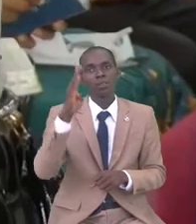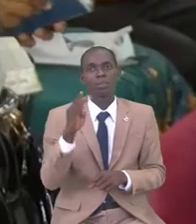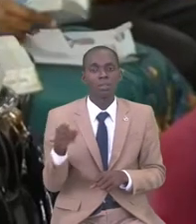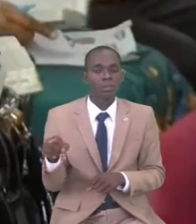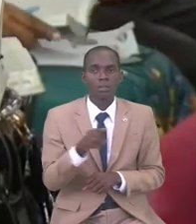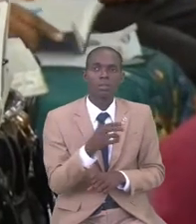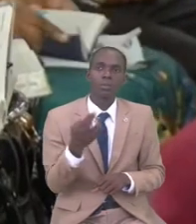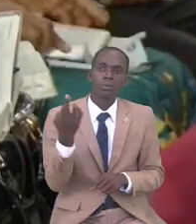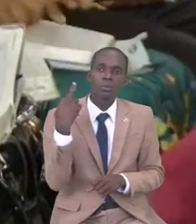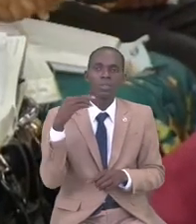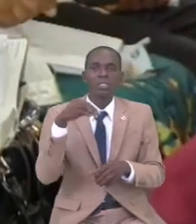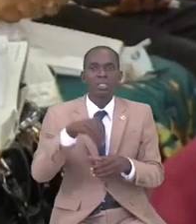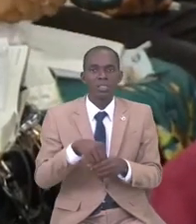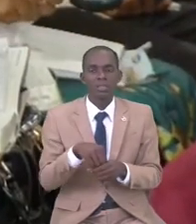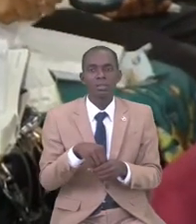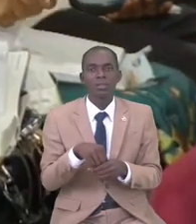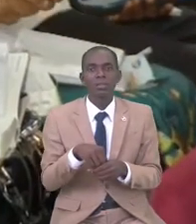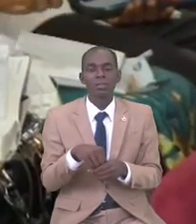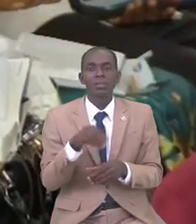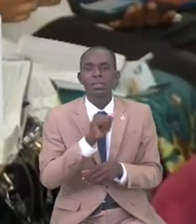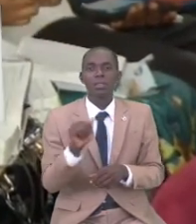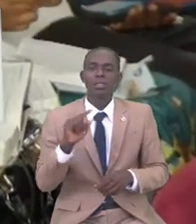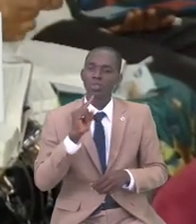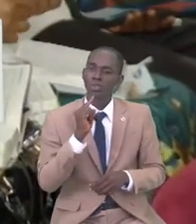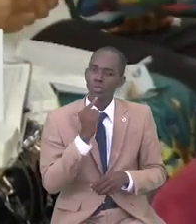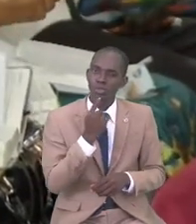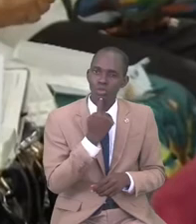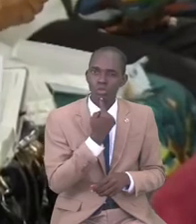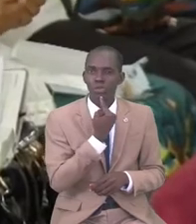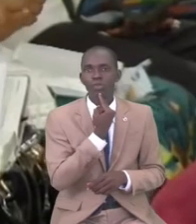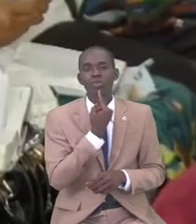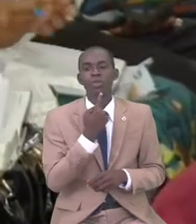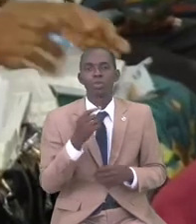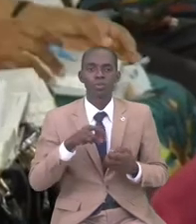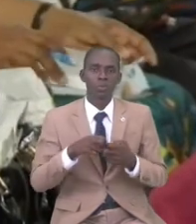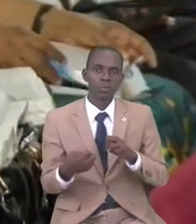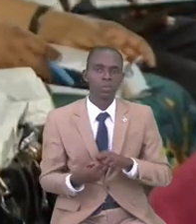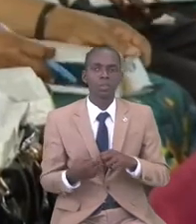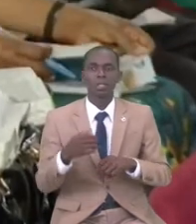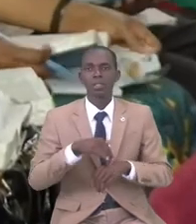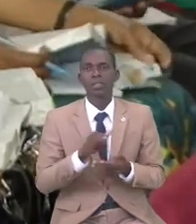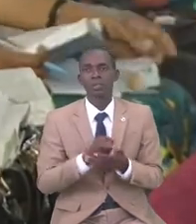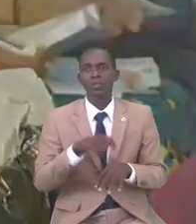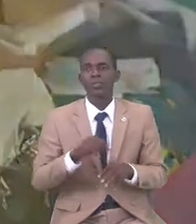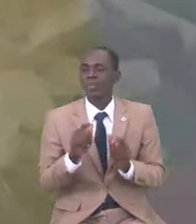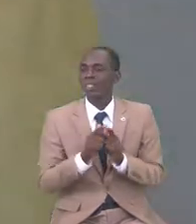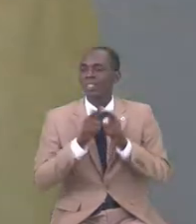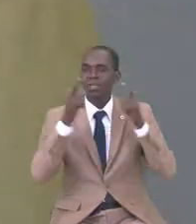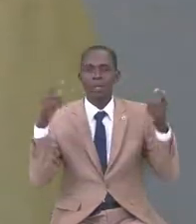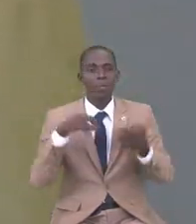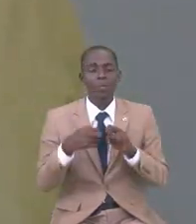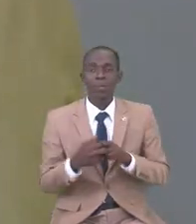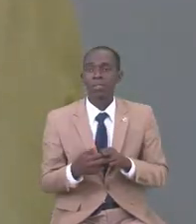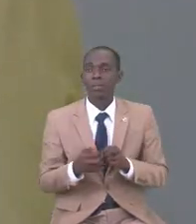were in a serious situation, a great problem,